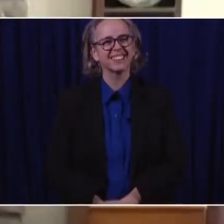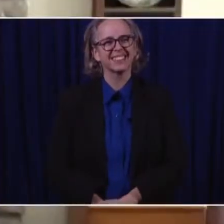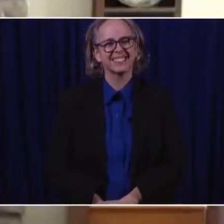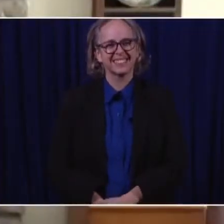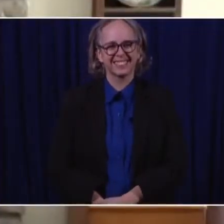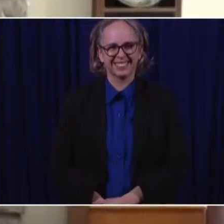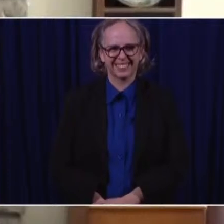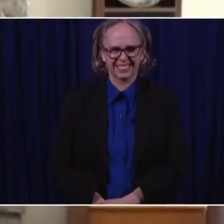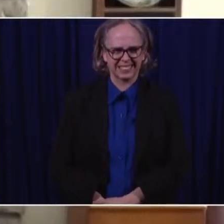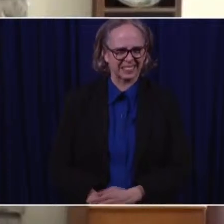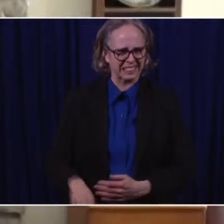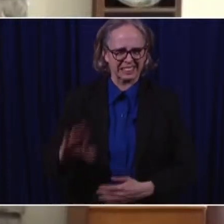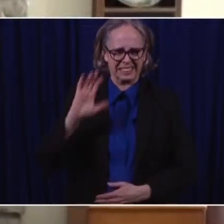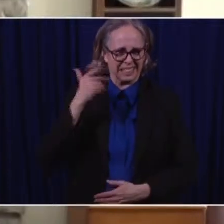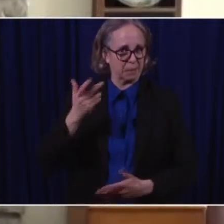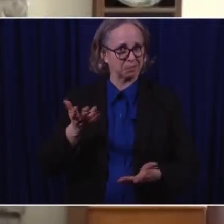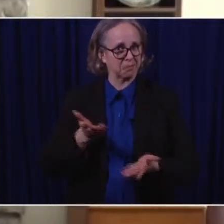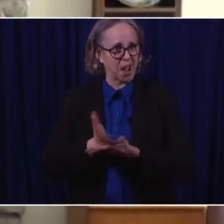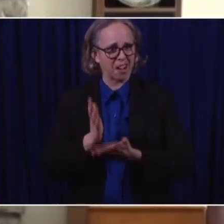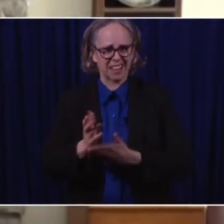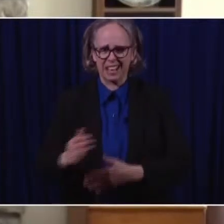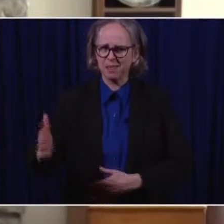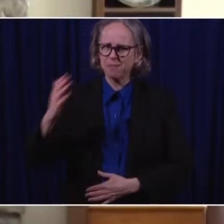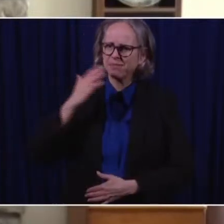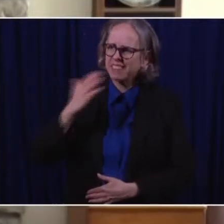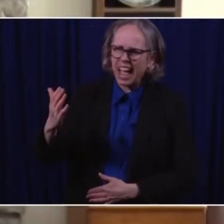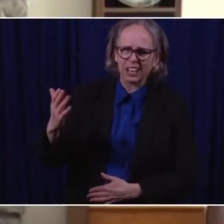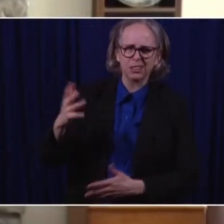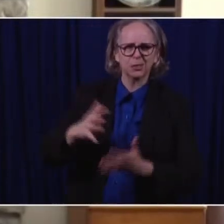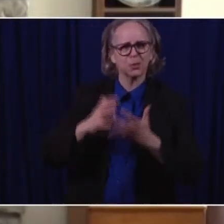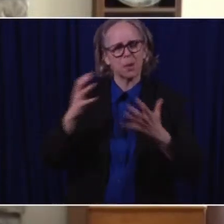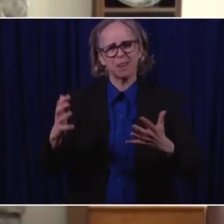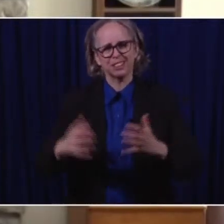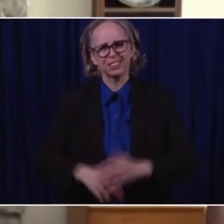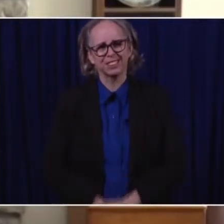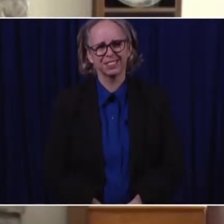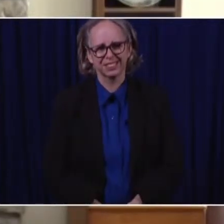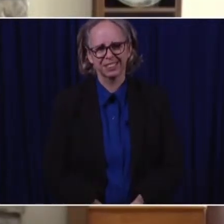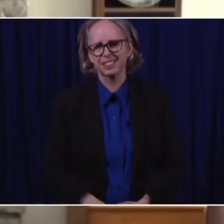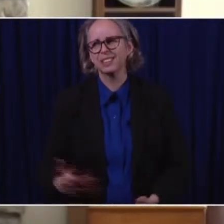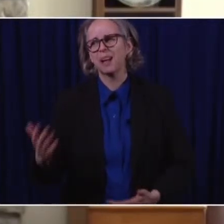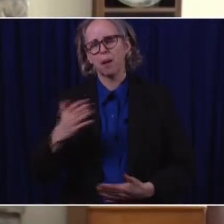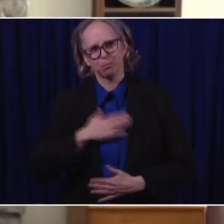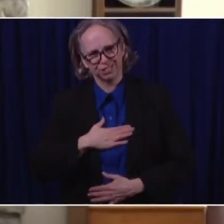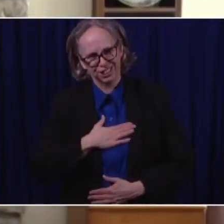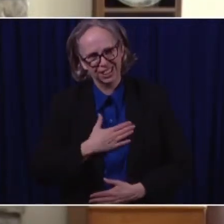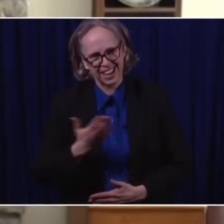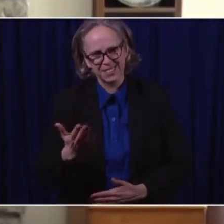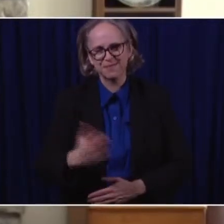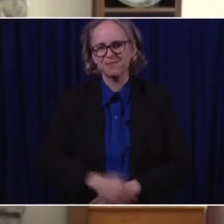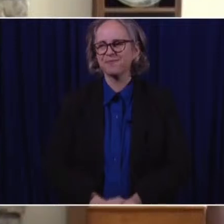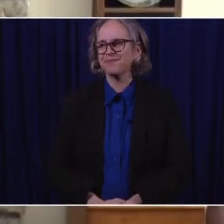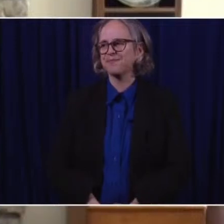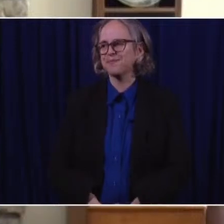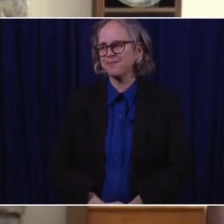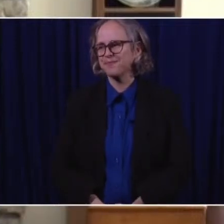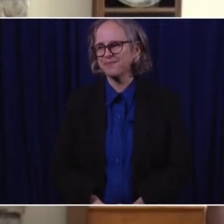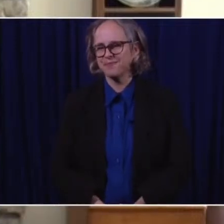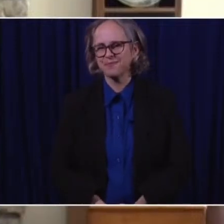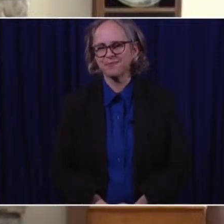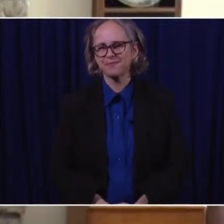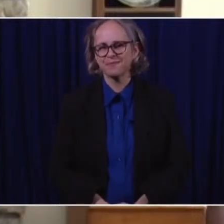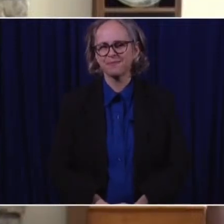Looks like he's okay. Jimmy, thank you very much for doing that. We appreciate it. Let me talk for a moment about